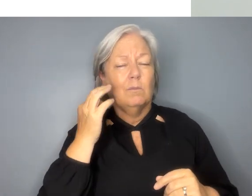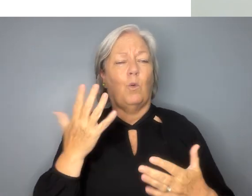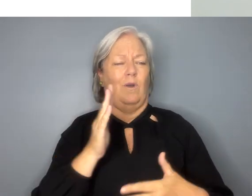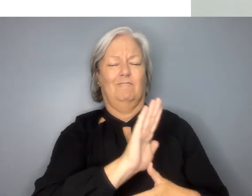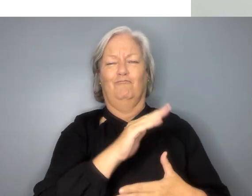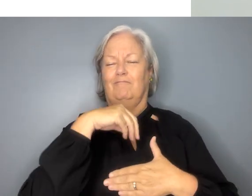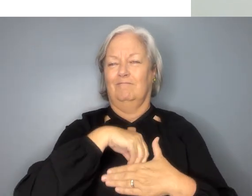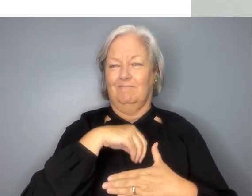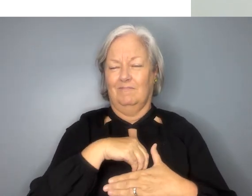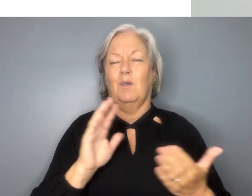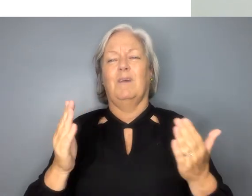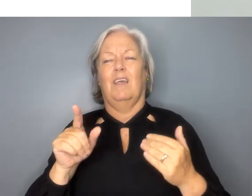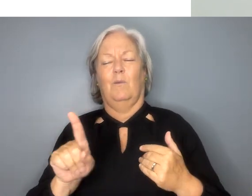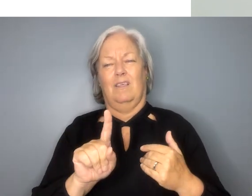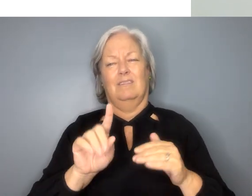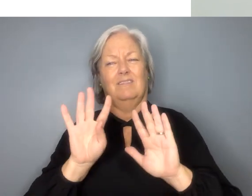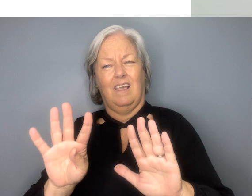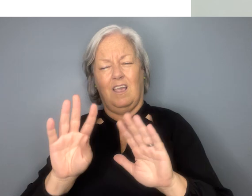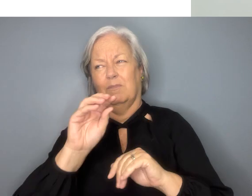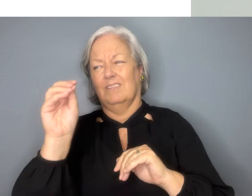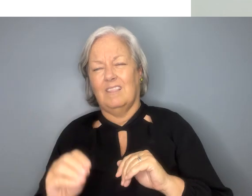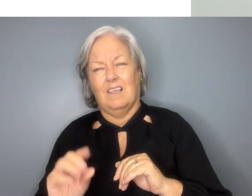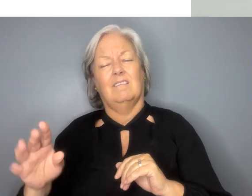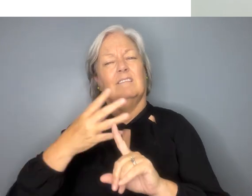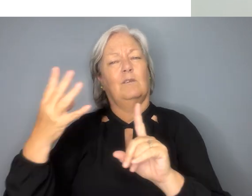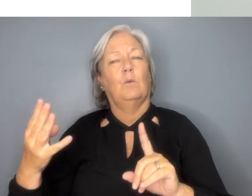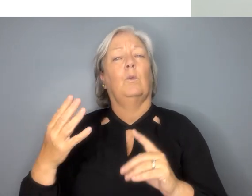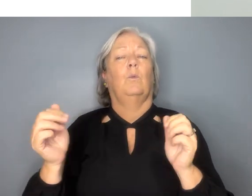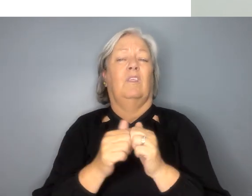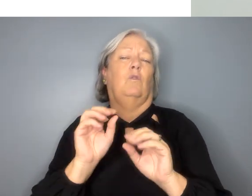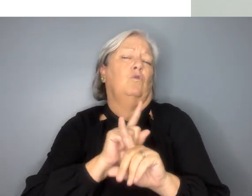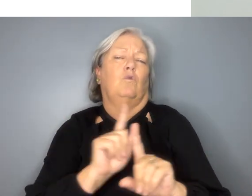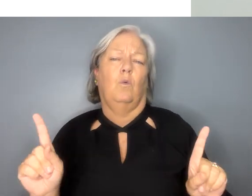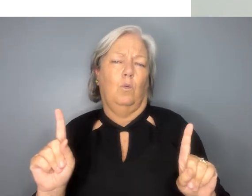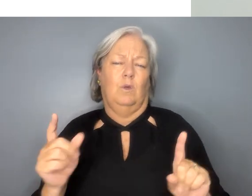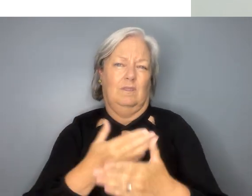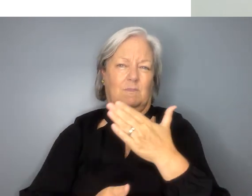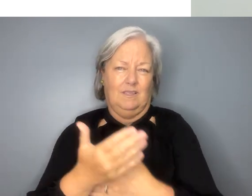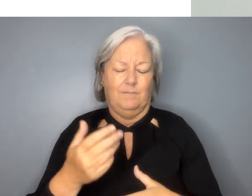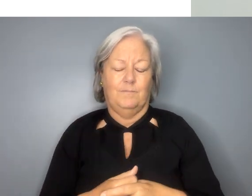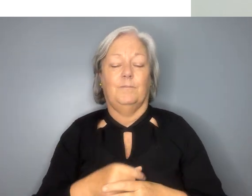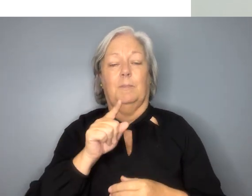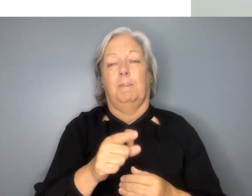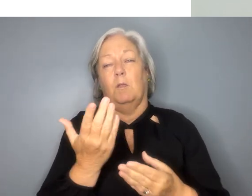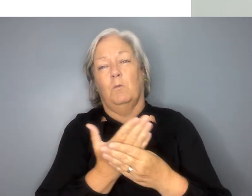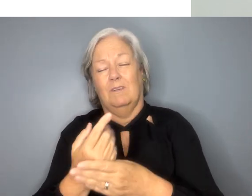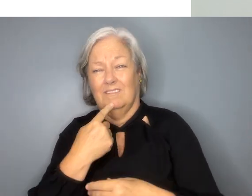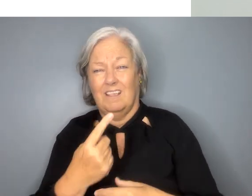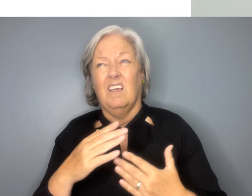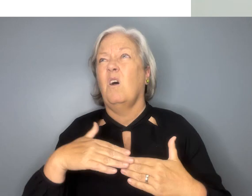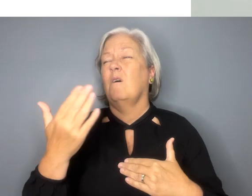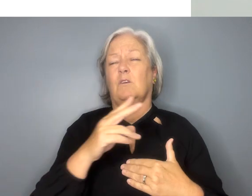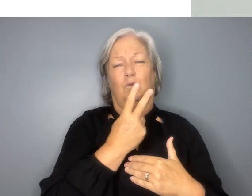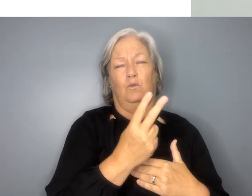sexual identity, compared with 19% of LGBTQA+ people without disability. The report also